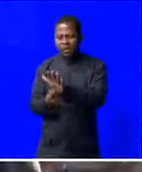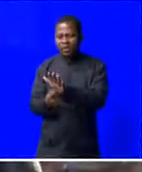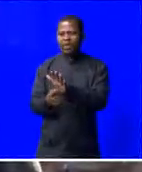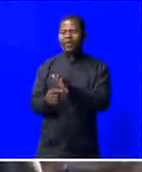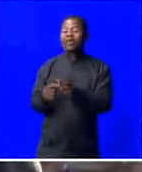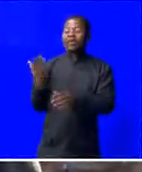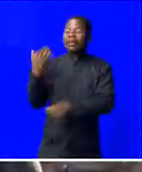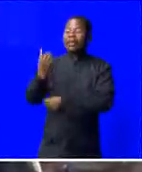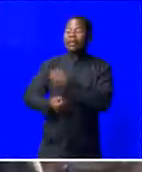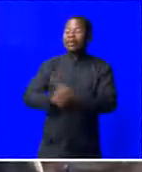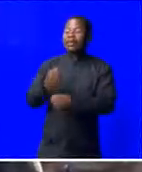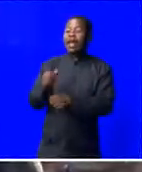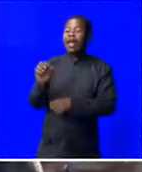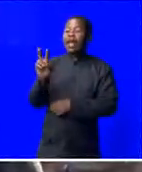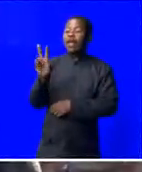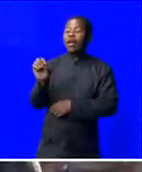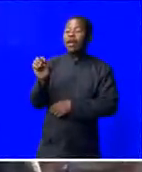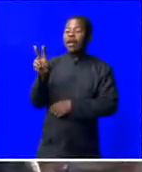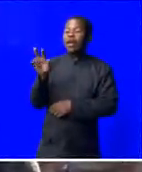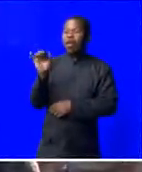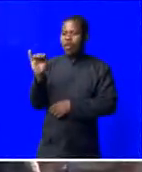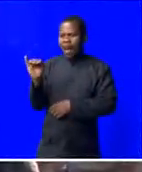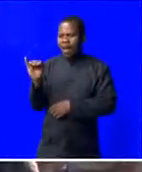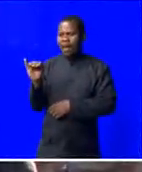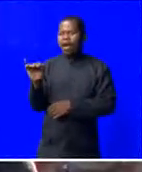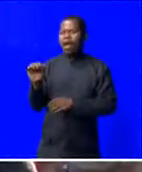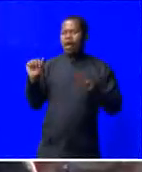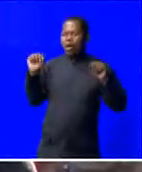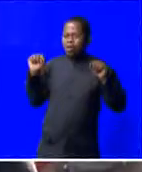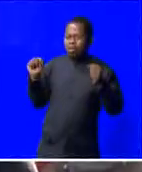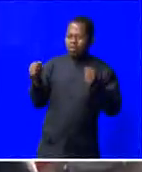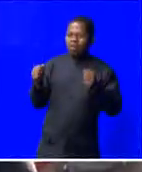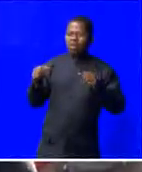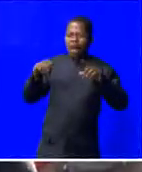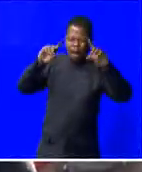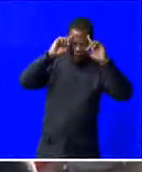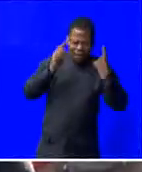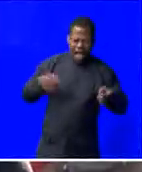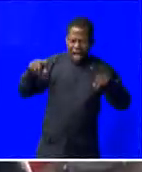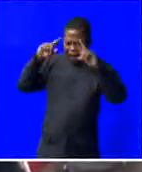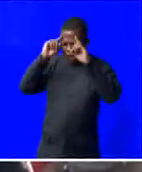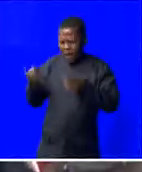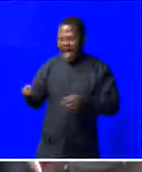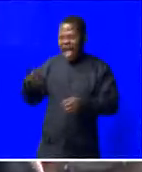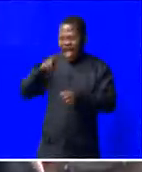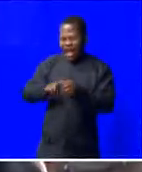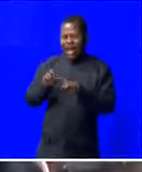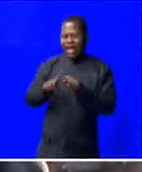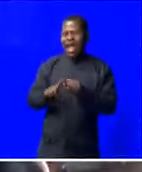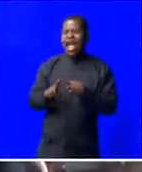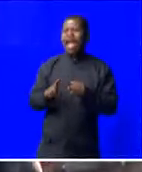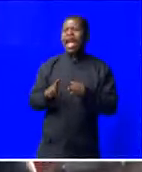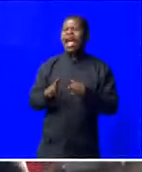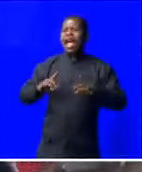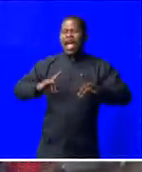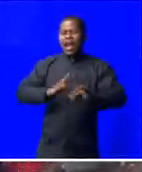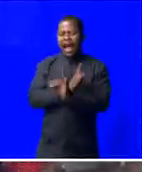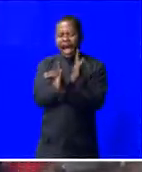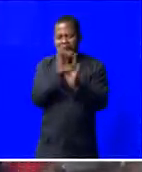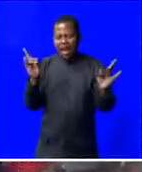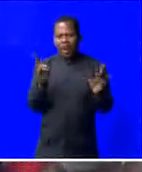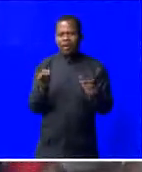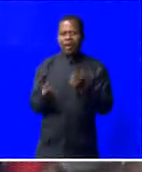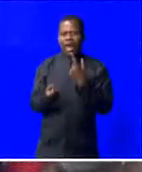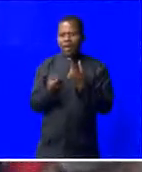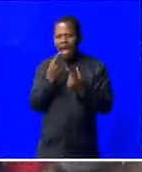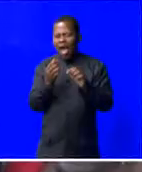issue of unrest. Presently, we have the health crisis. How would you ensure, if you are given the baton